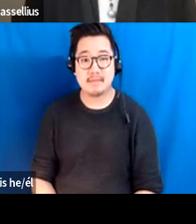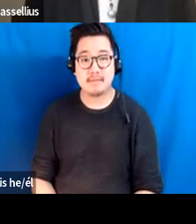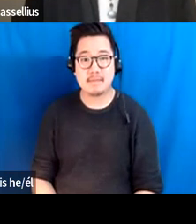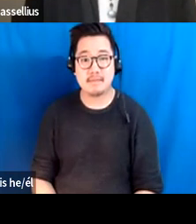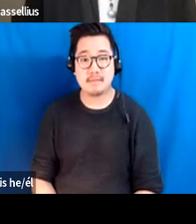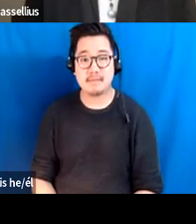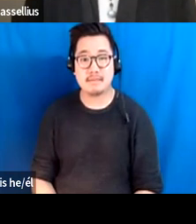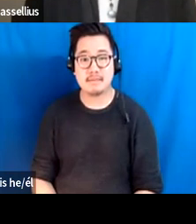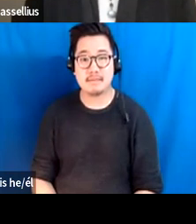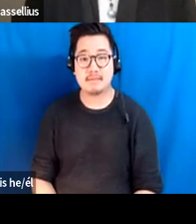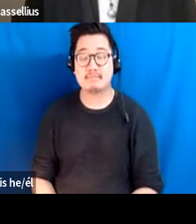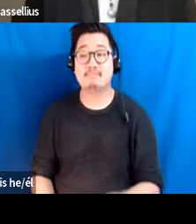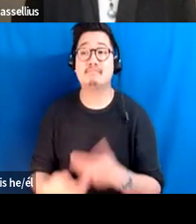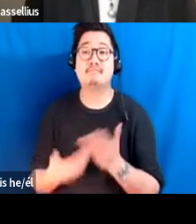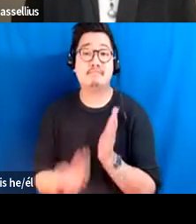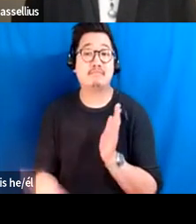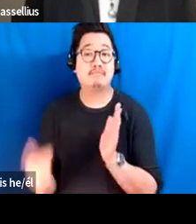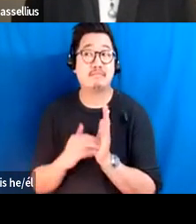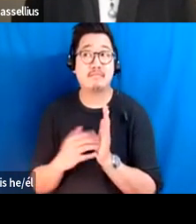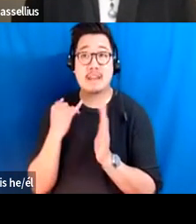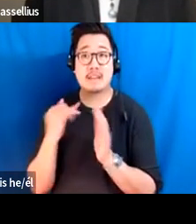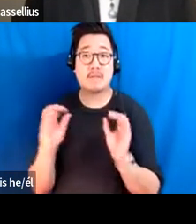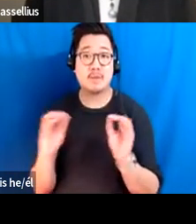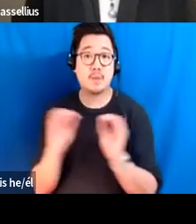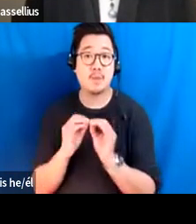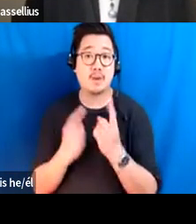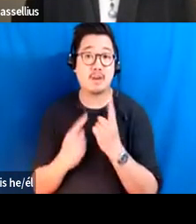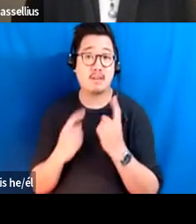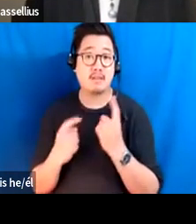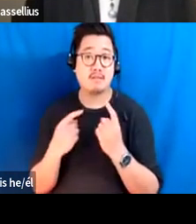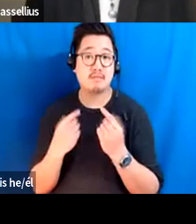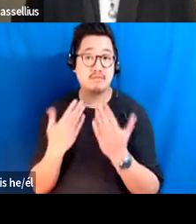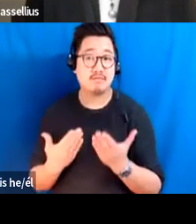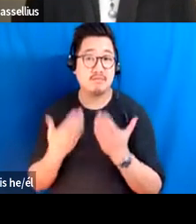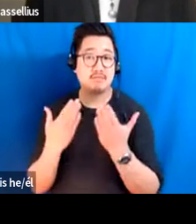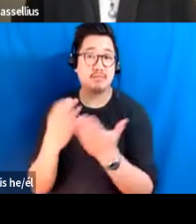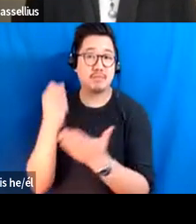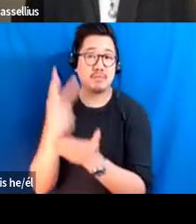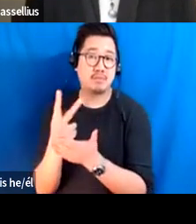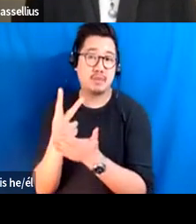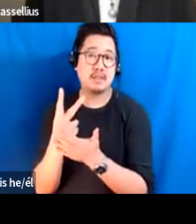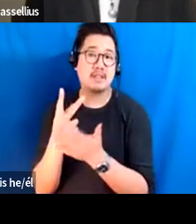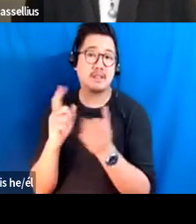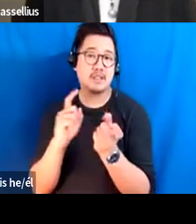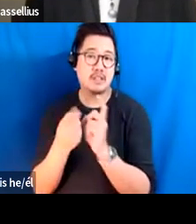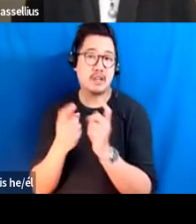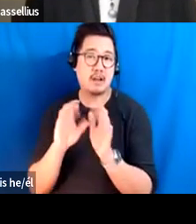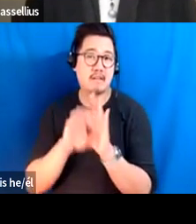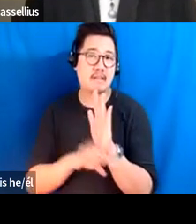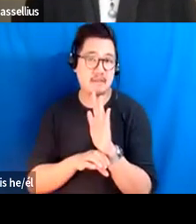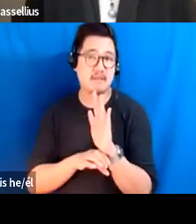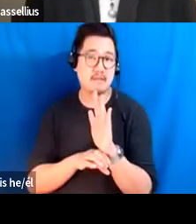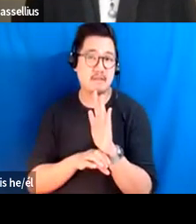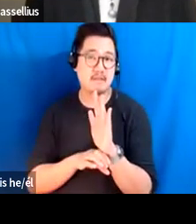again if there are no further co questions i'll entertain a motion to approve the revised code of conduct as